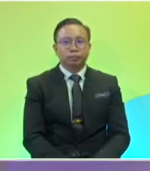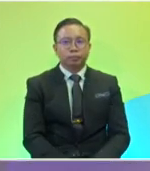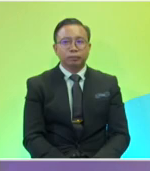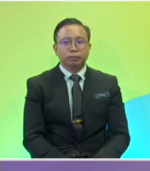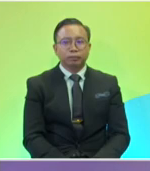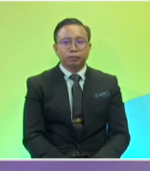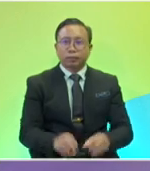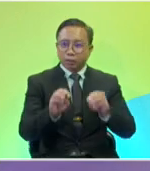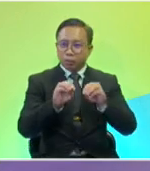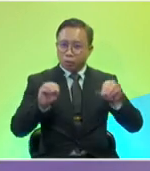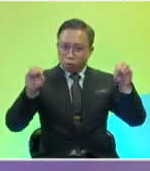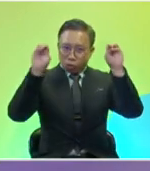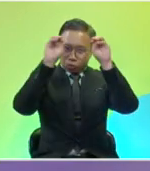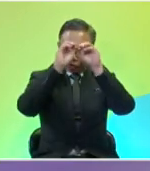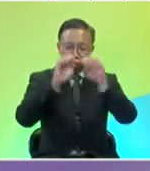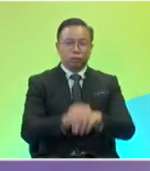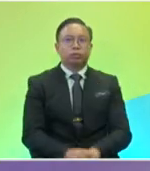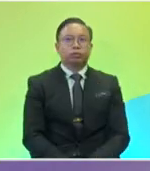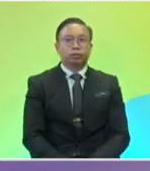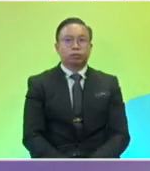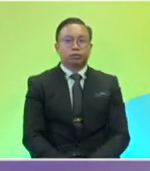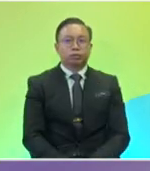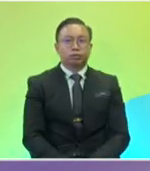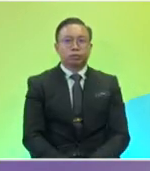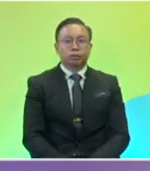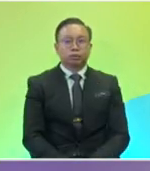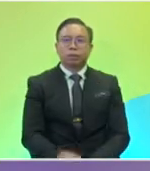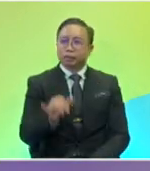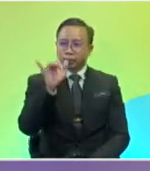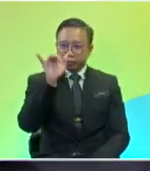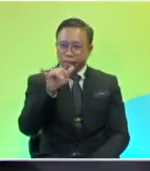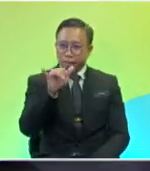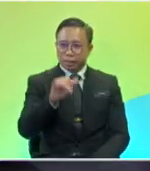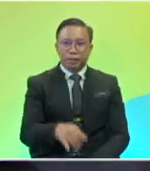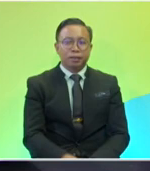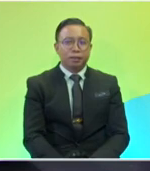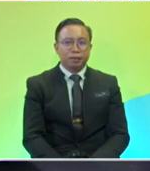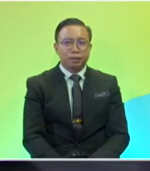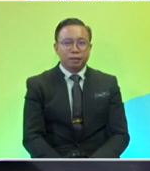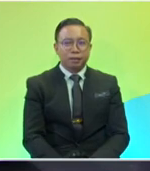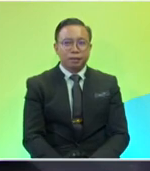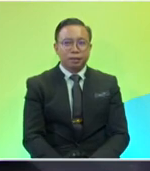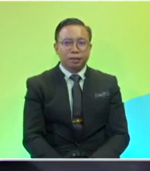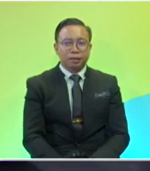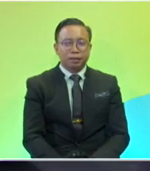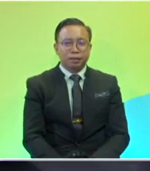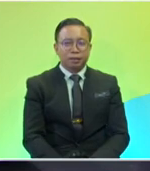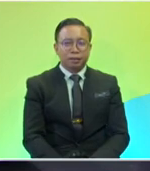Mosque! Mosque! With mosque, I get a bingo, teacher! Oh, okay!